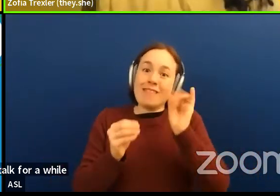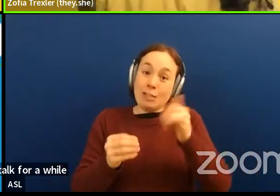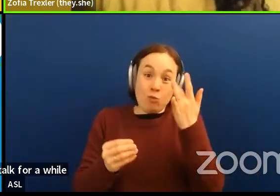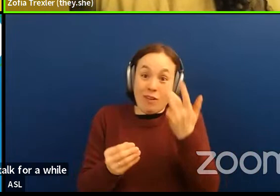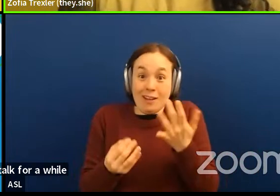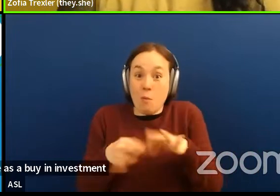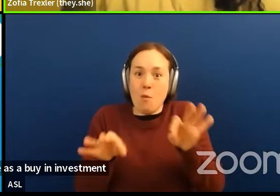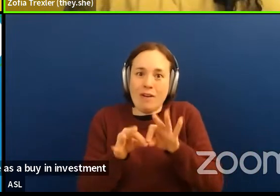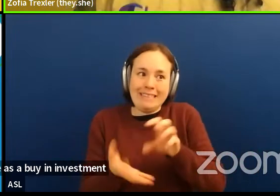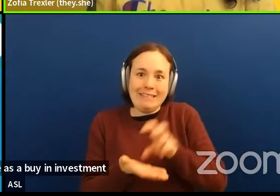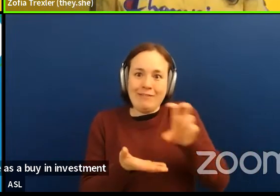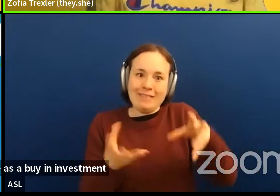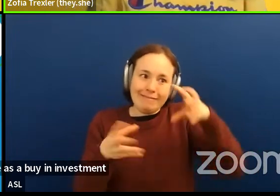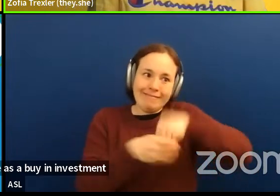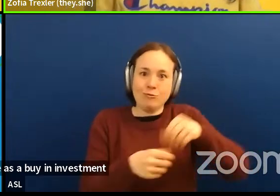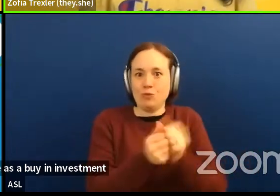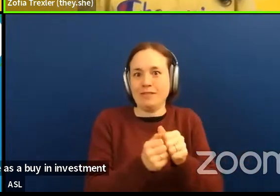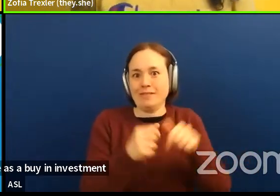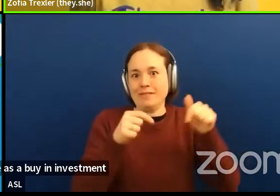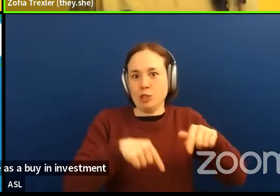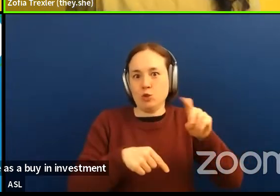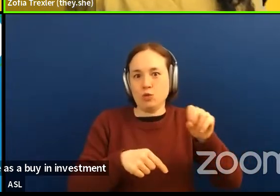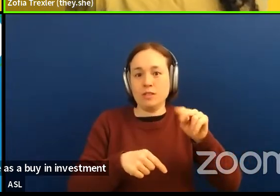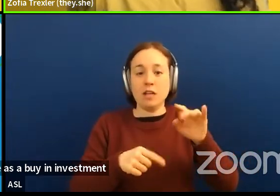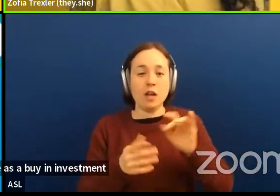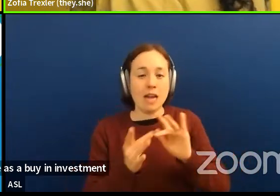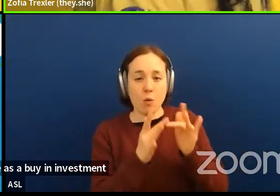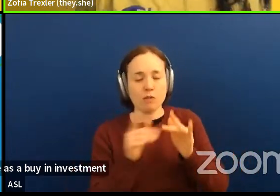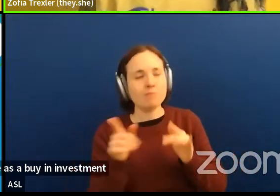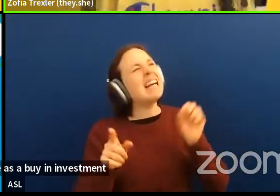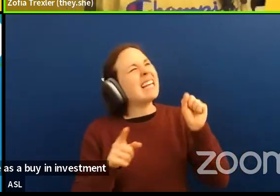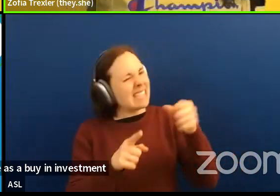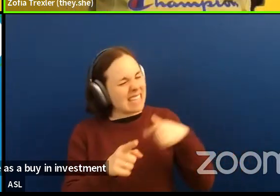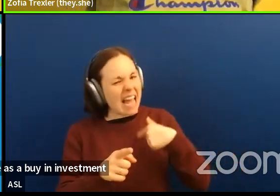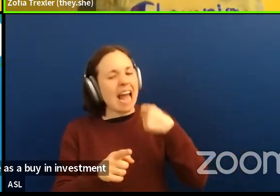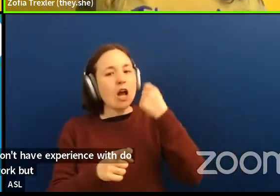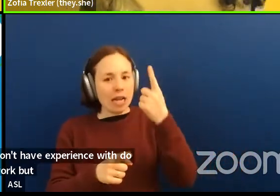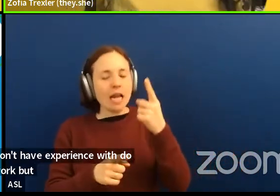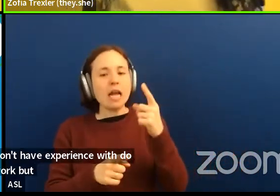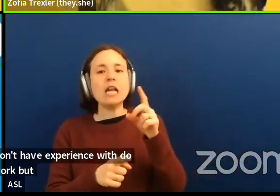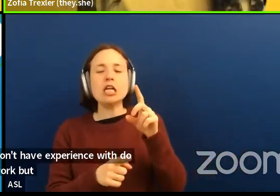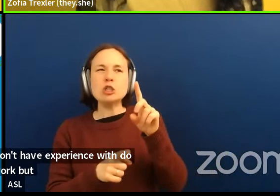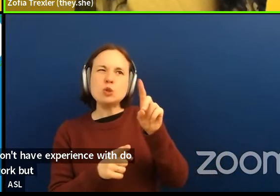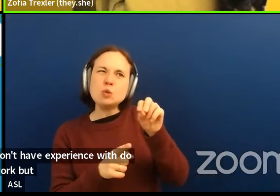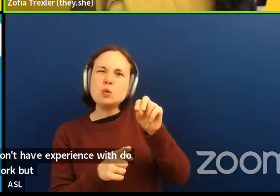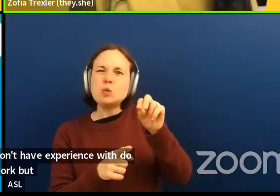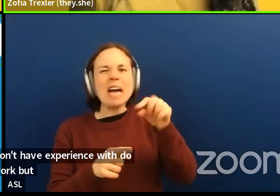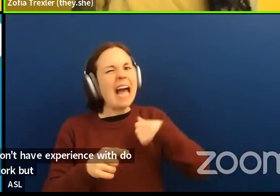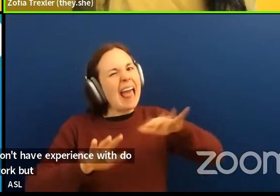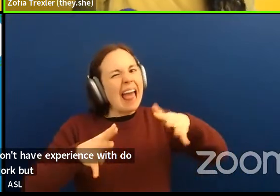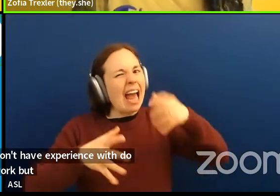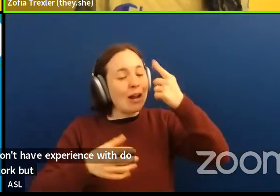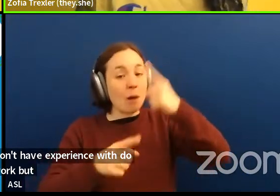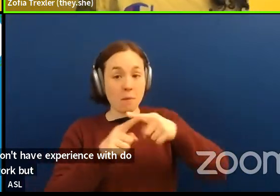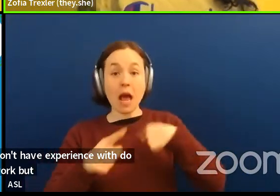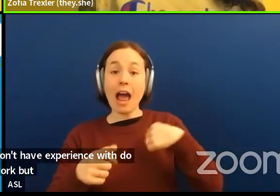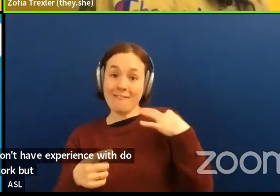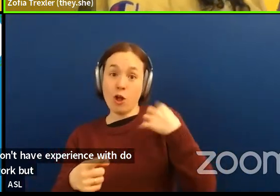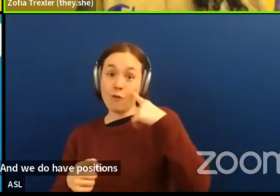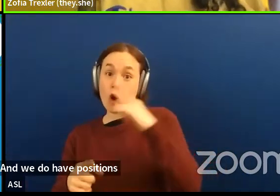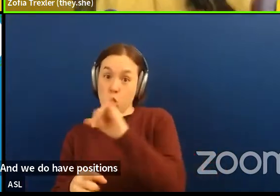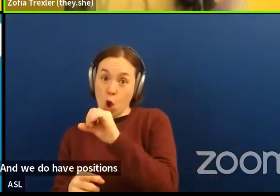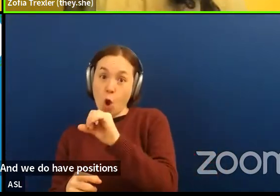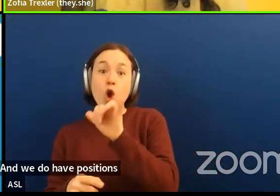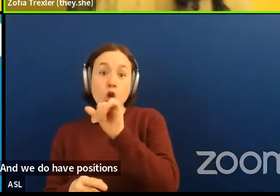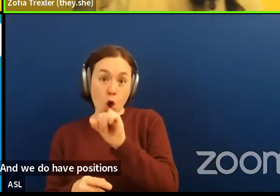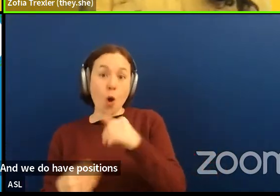Yeah, and I don't have any experiences with DO Network, but I am a volunteer for YO, and we do have positions open if you would like to work